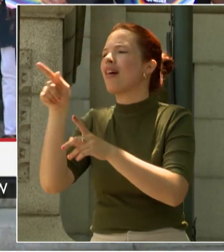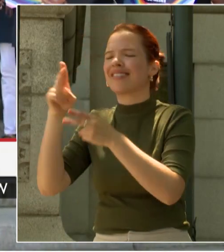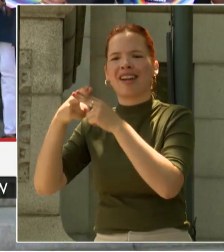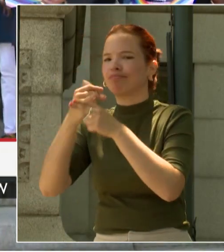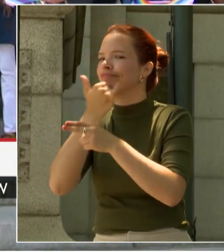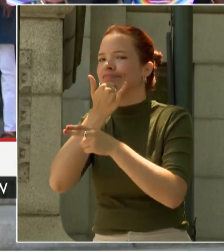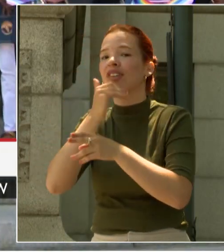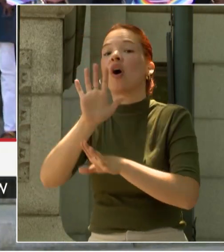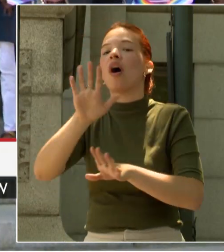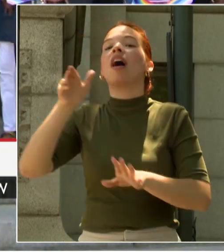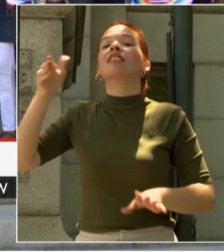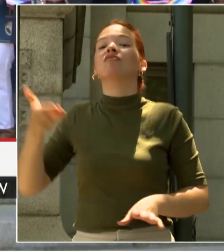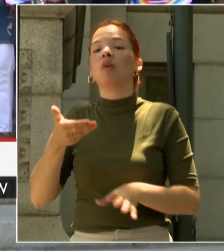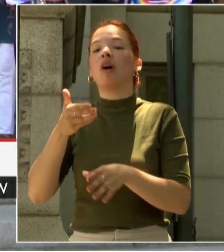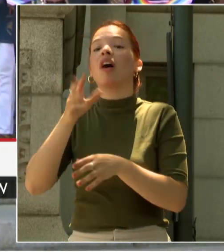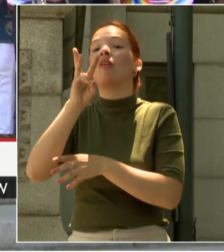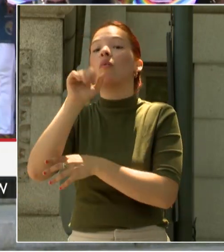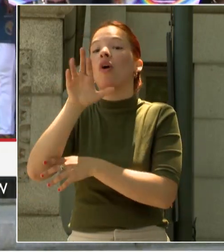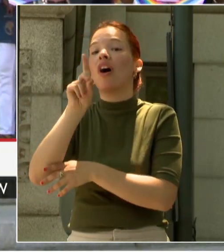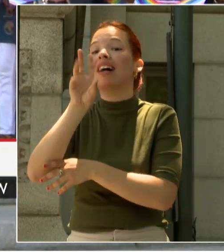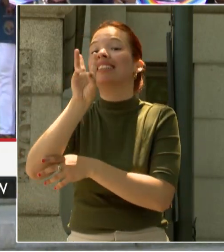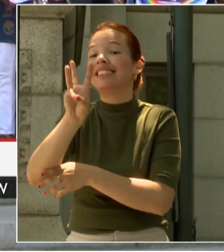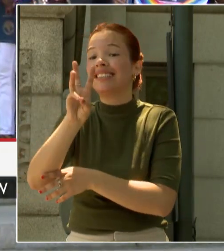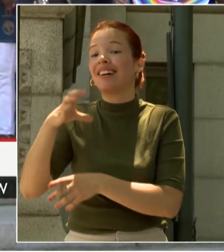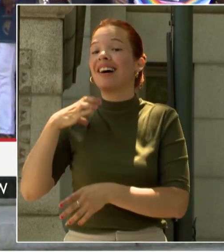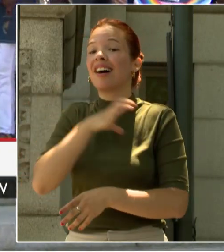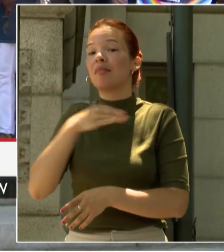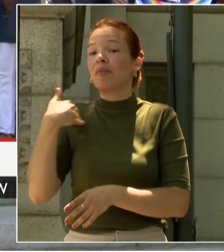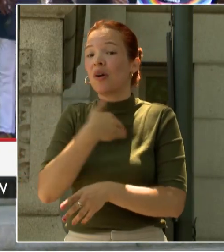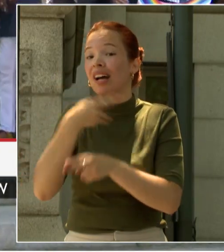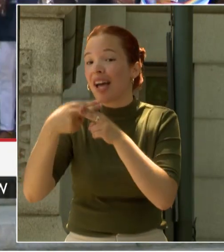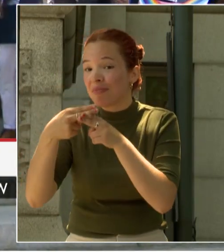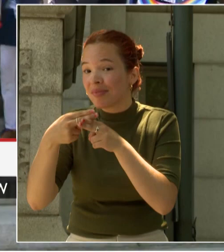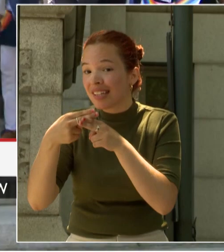to introduce my Ward 6 colleague, Charles Allen.